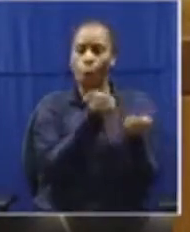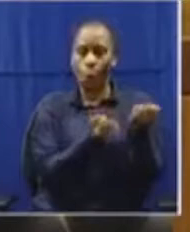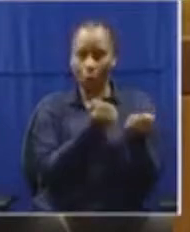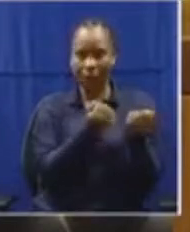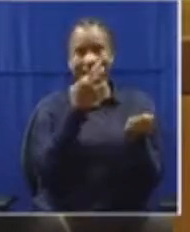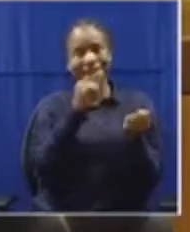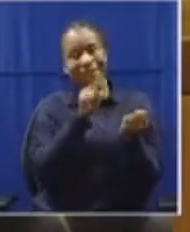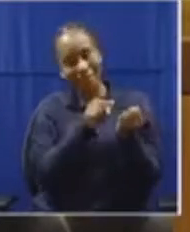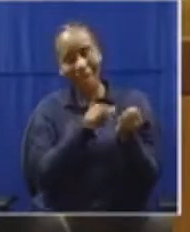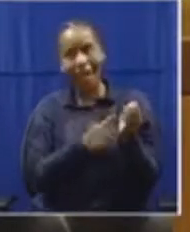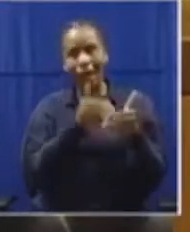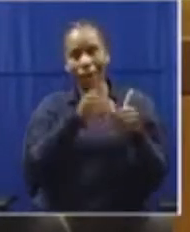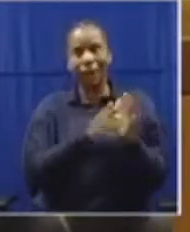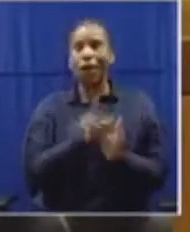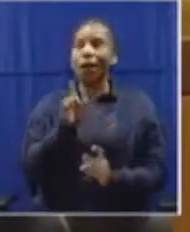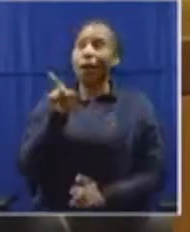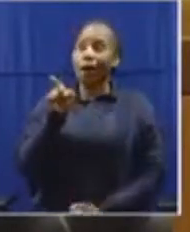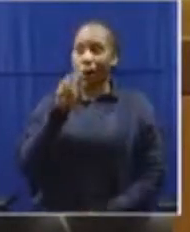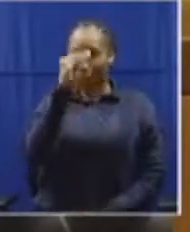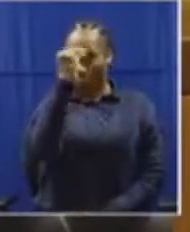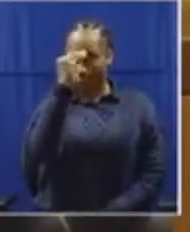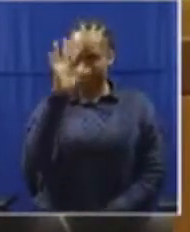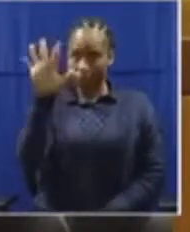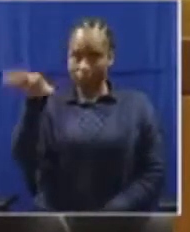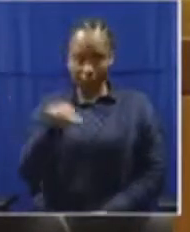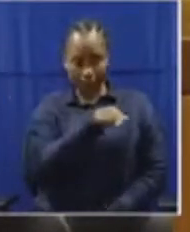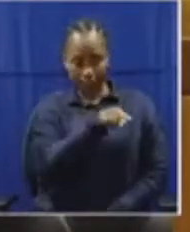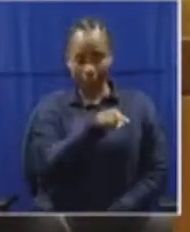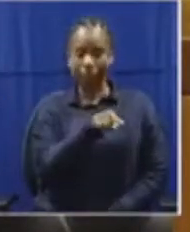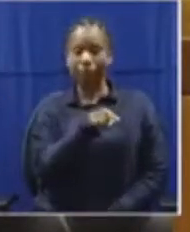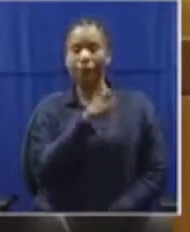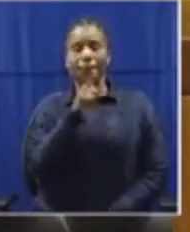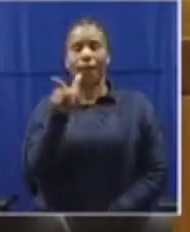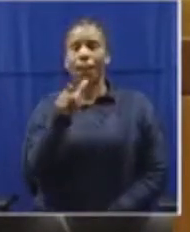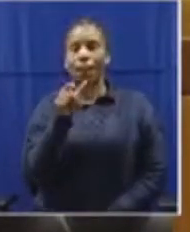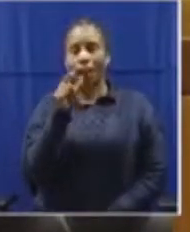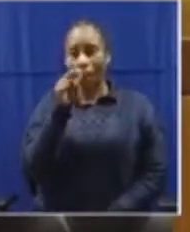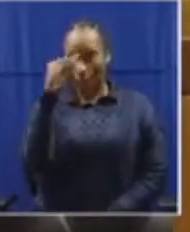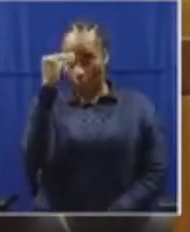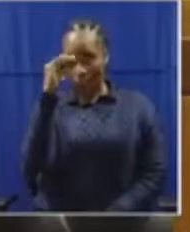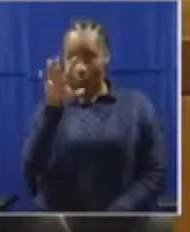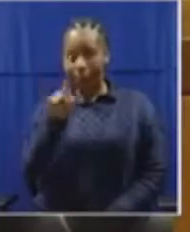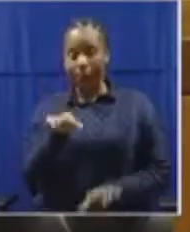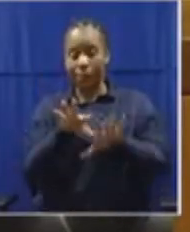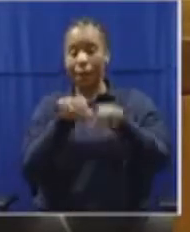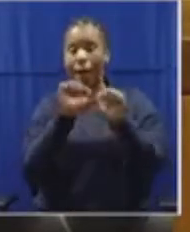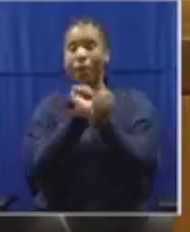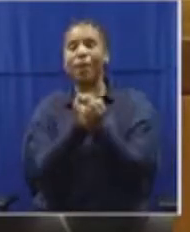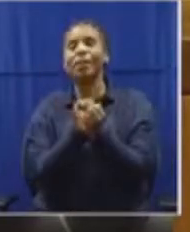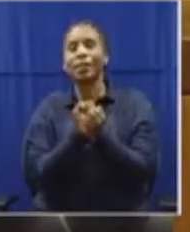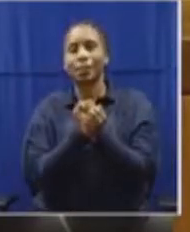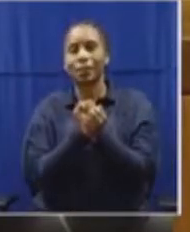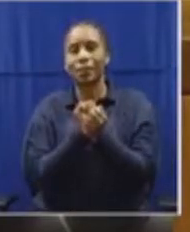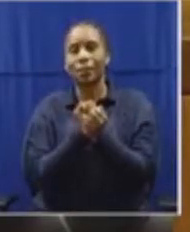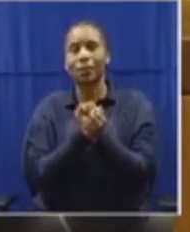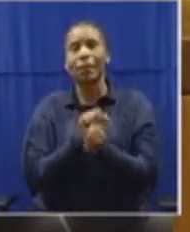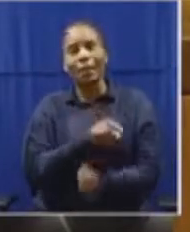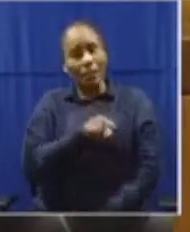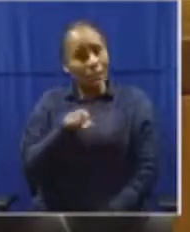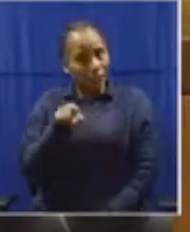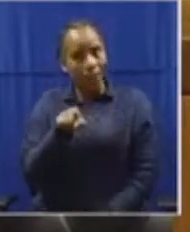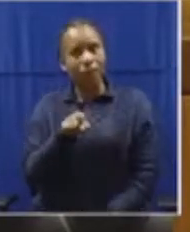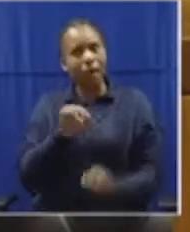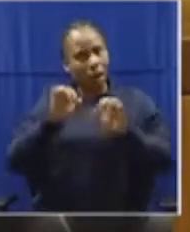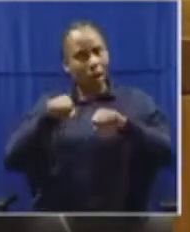arrest by the police. They are the ones who we agreed will be independent, who